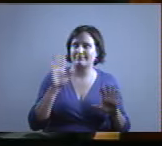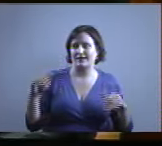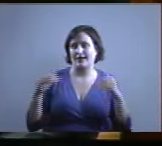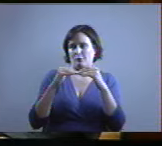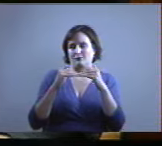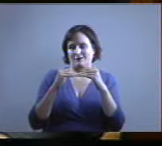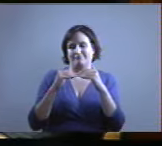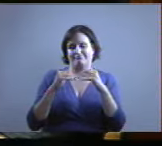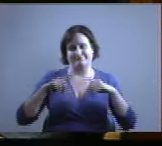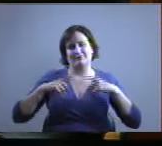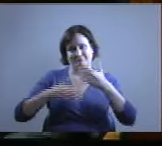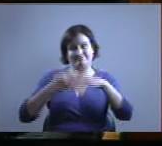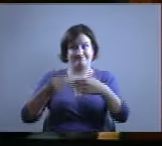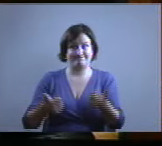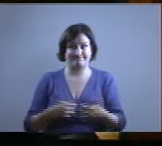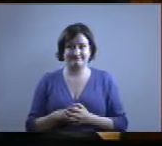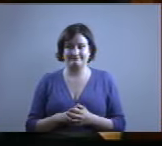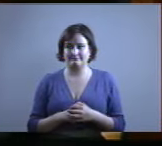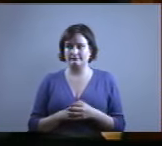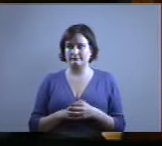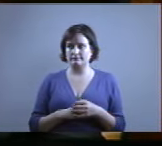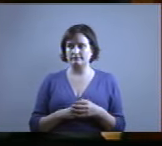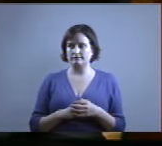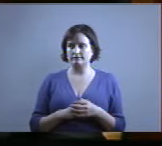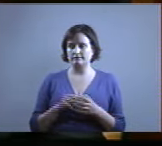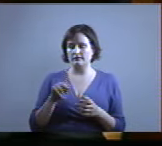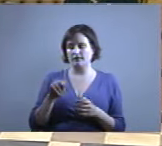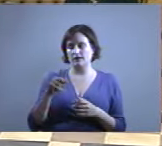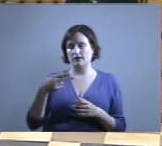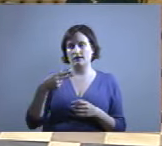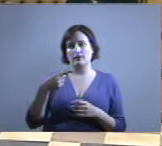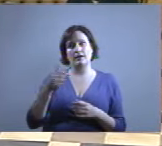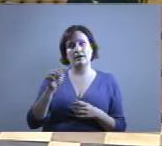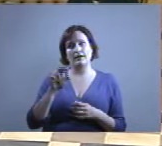Thank you, Honourable Member. Honourable Khanare.